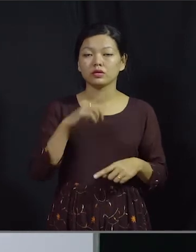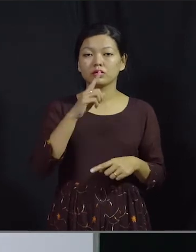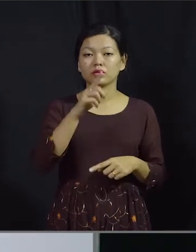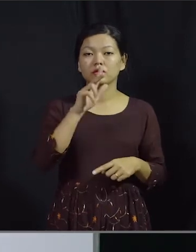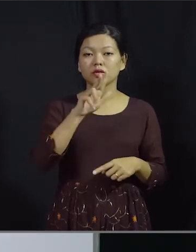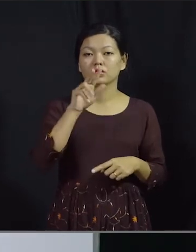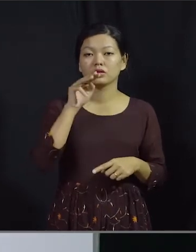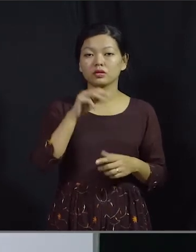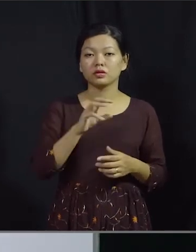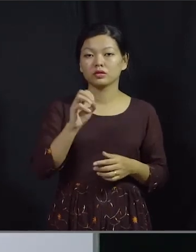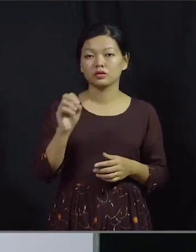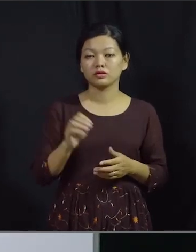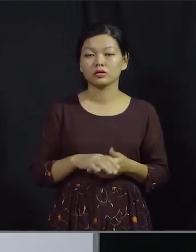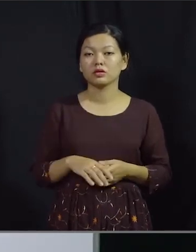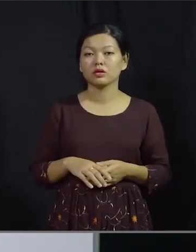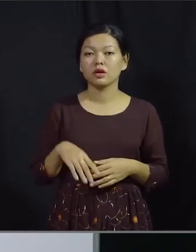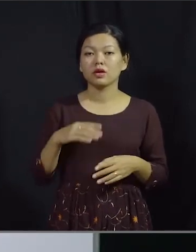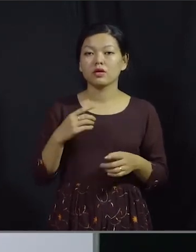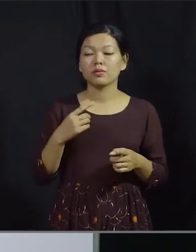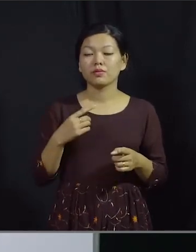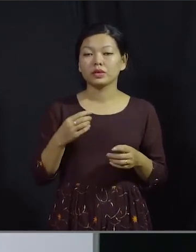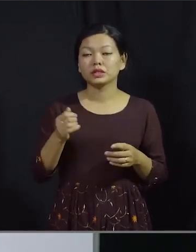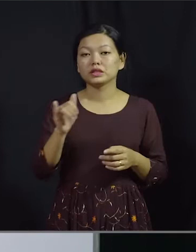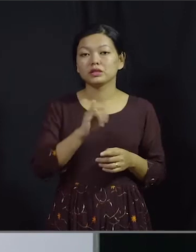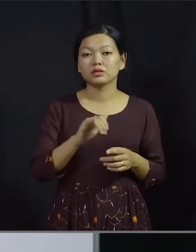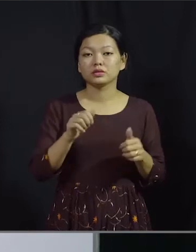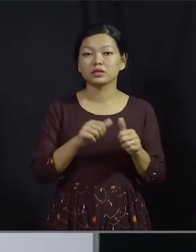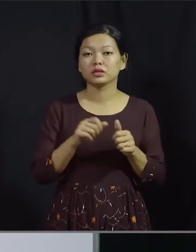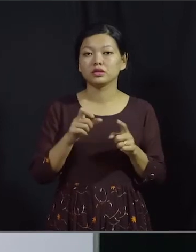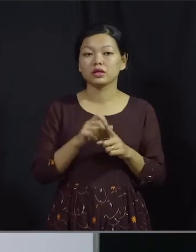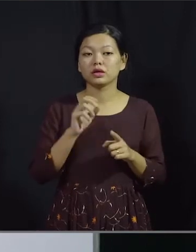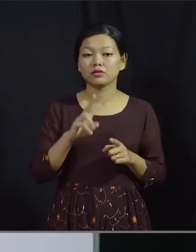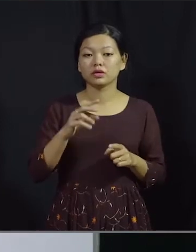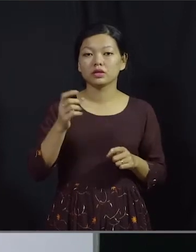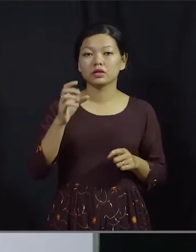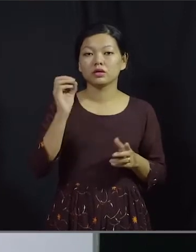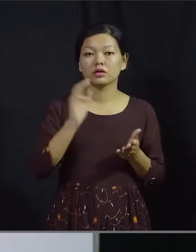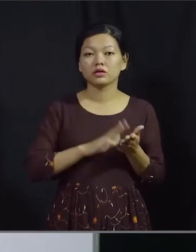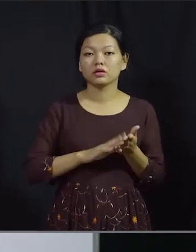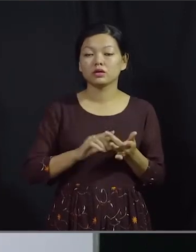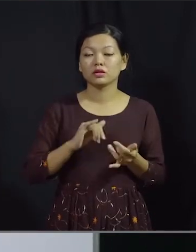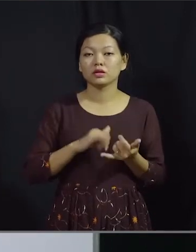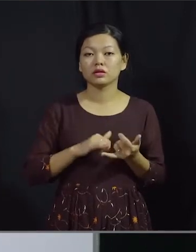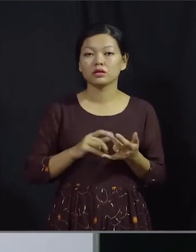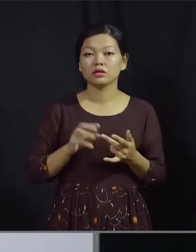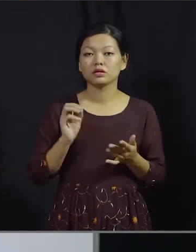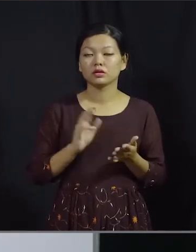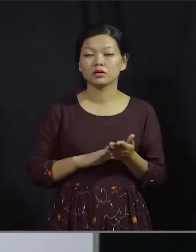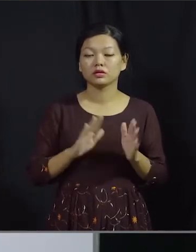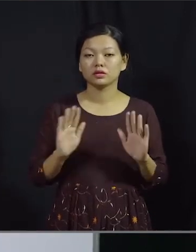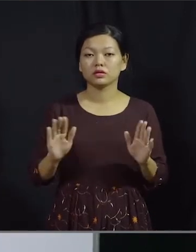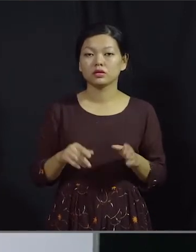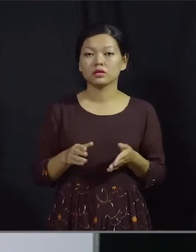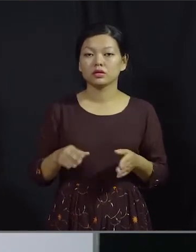be treated as advance commission. This amount was earlier credited to profit and loss account.